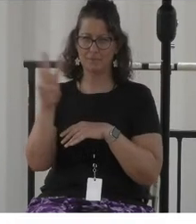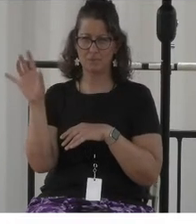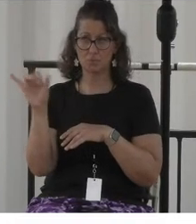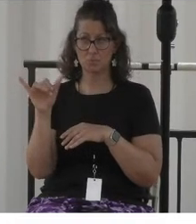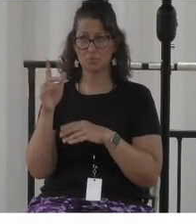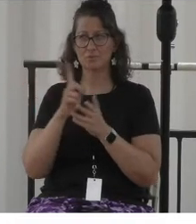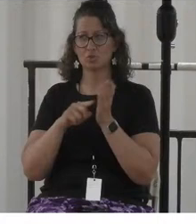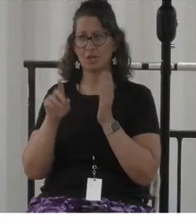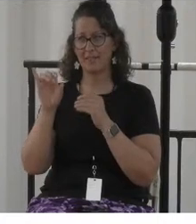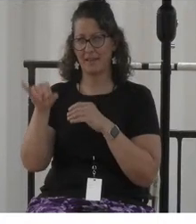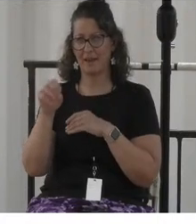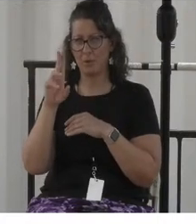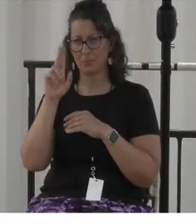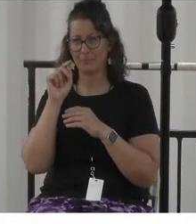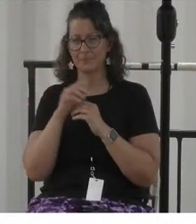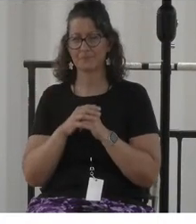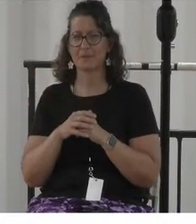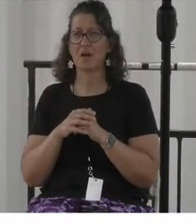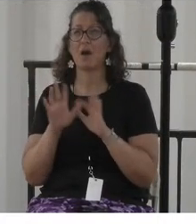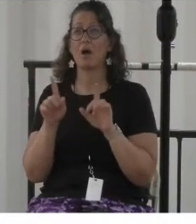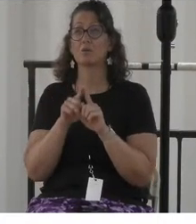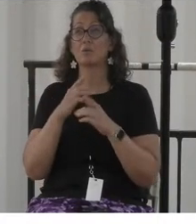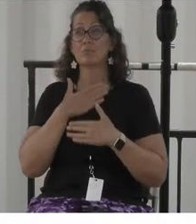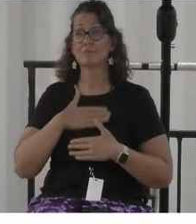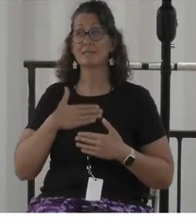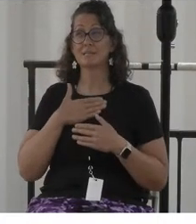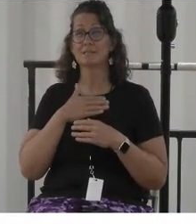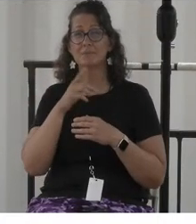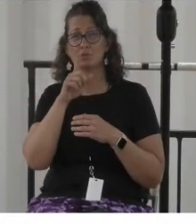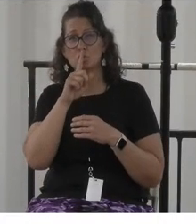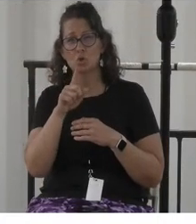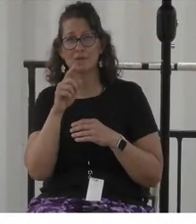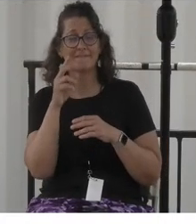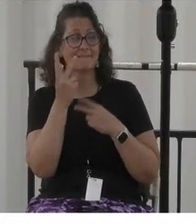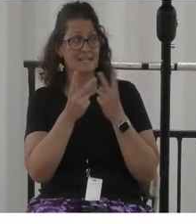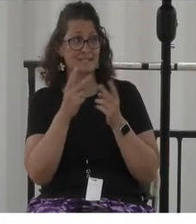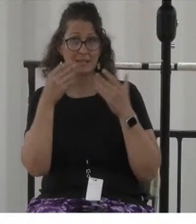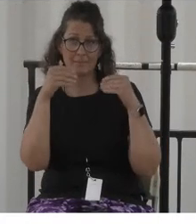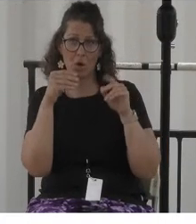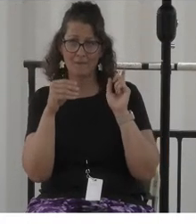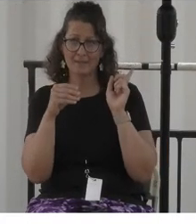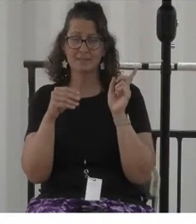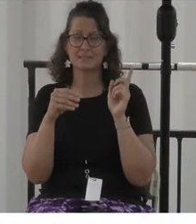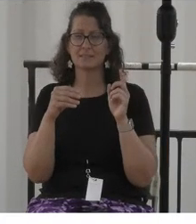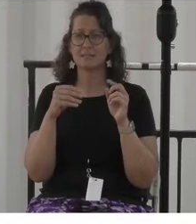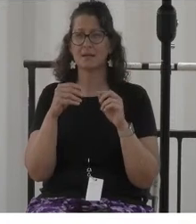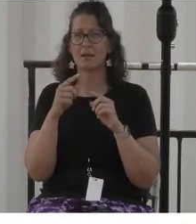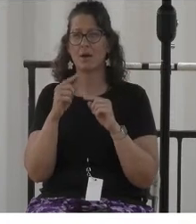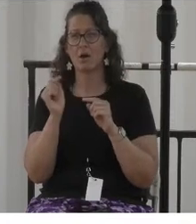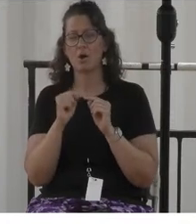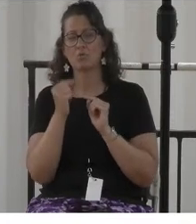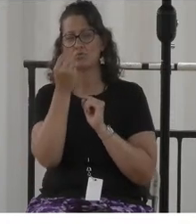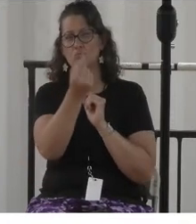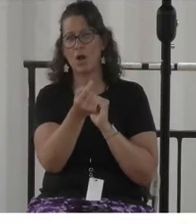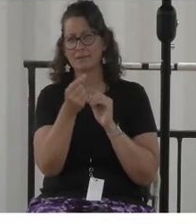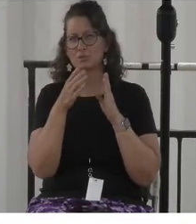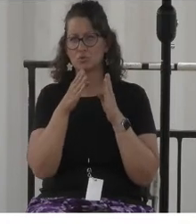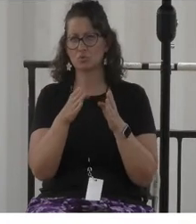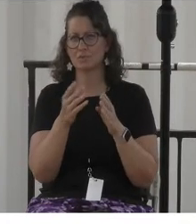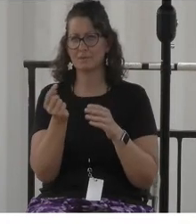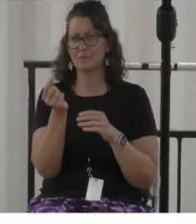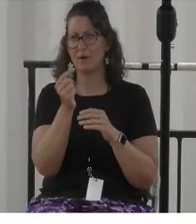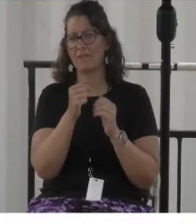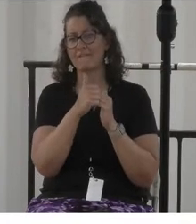please check that out. And also please be sure to visit our marketplace, which is located across the street on the far side